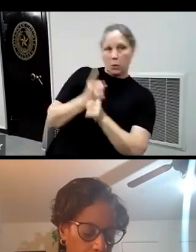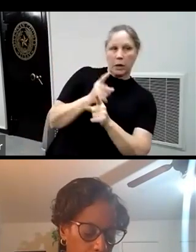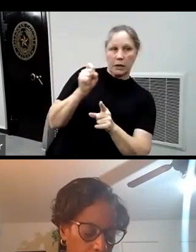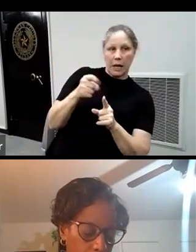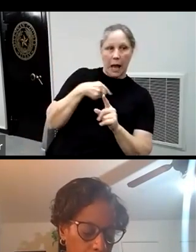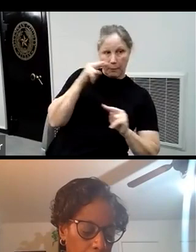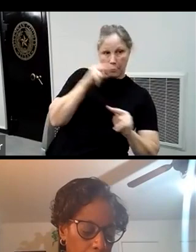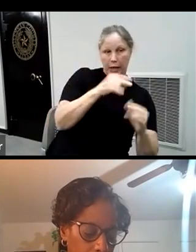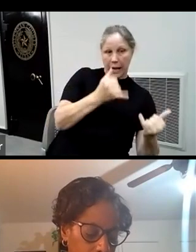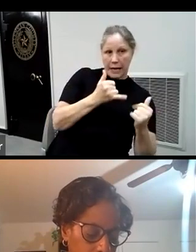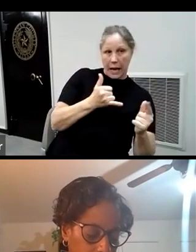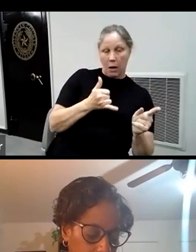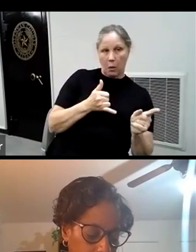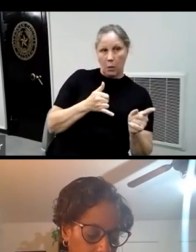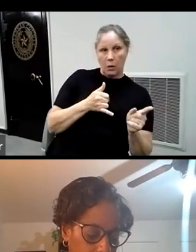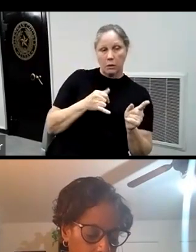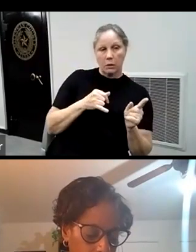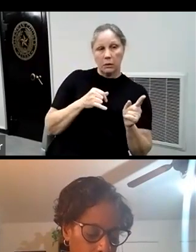looking right now.